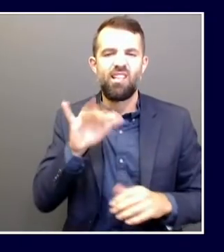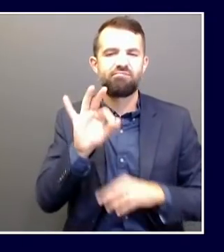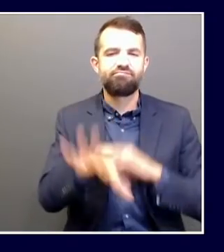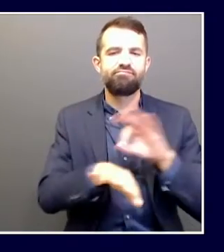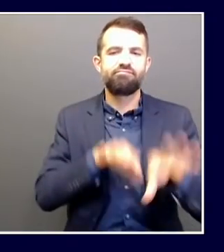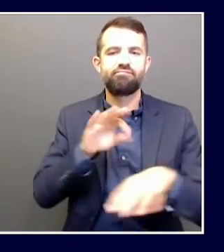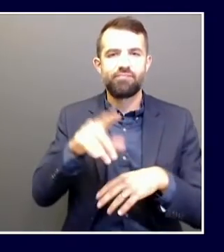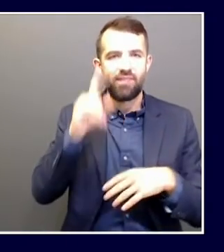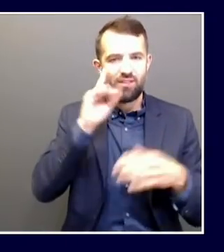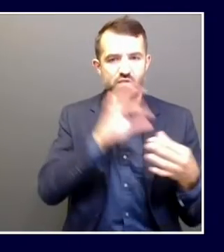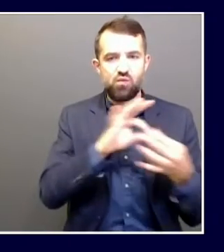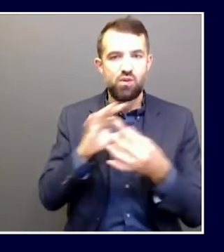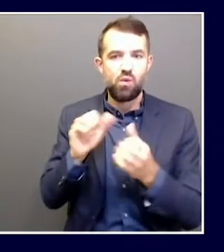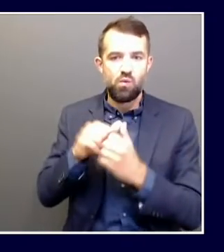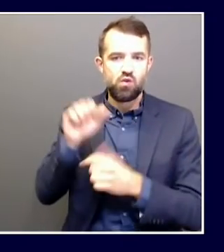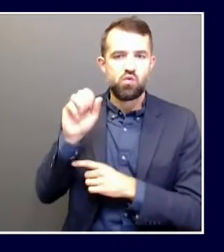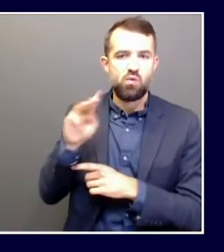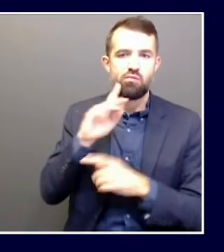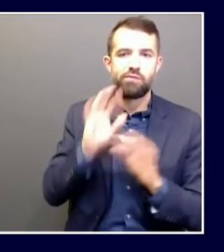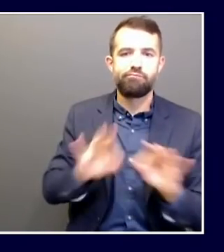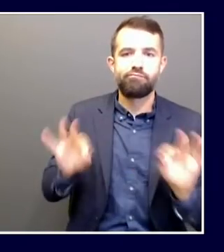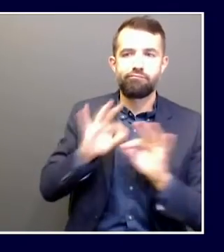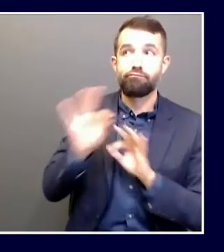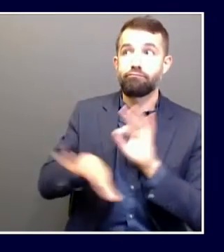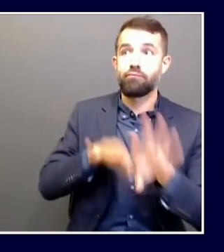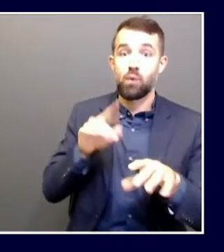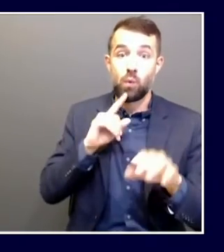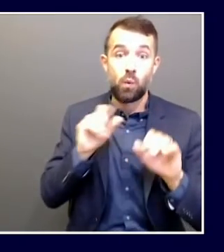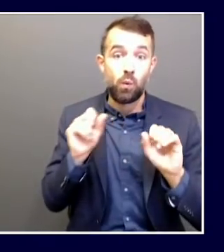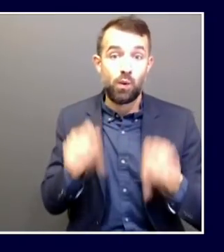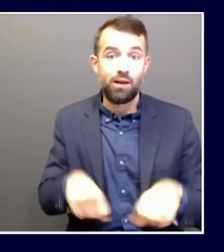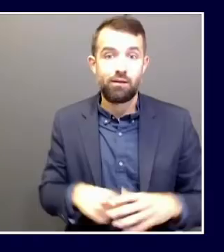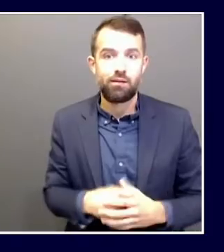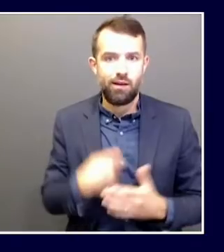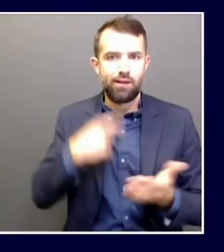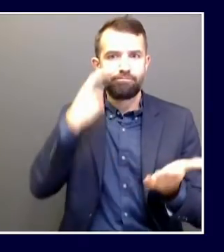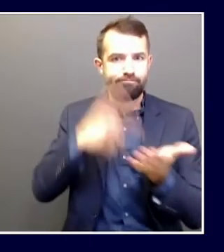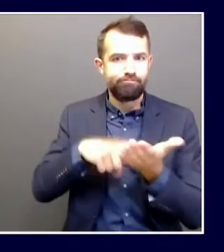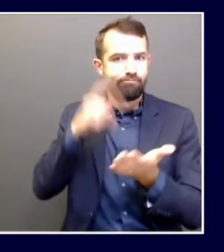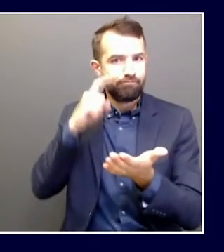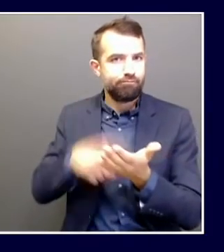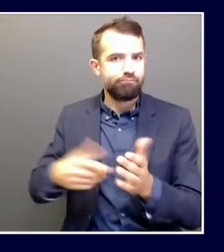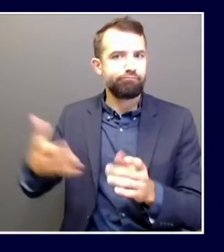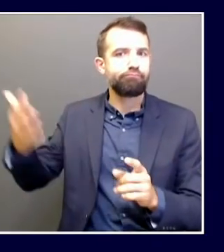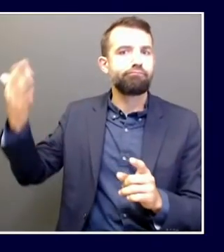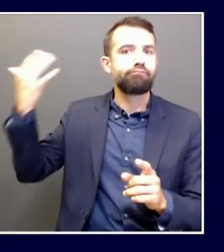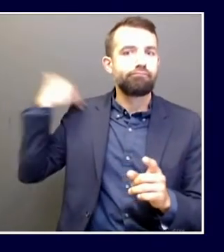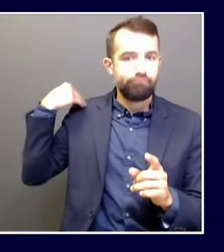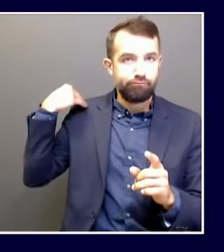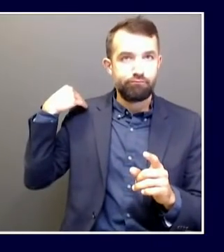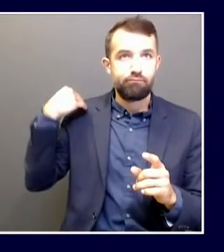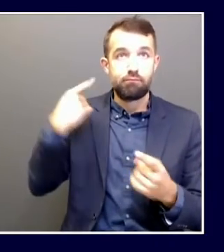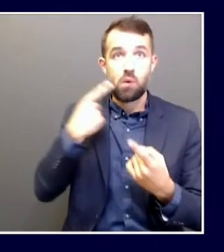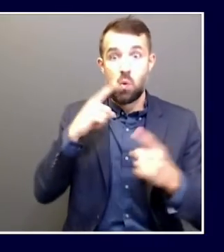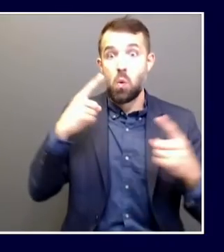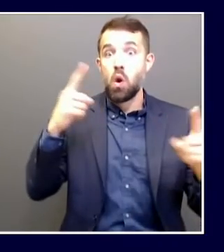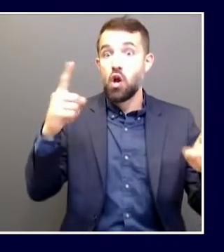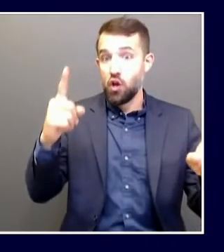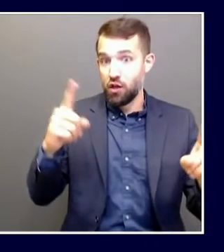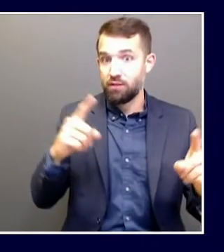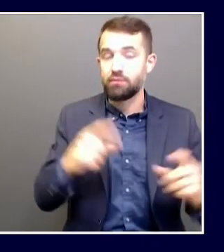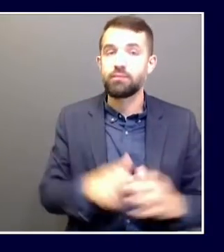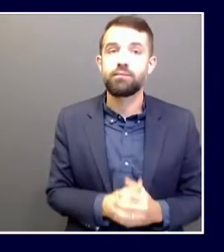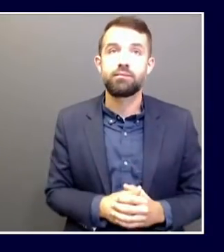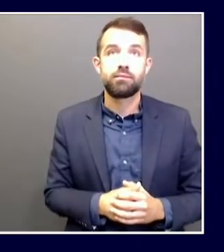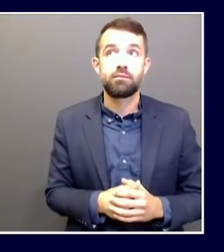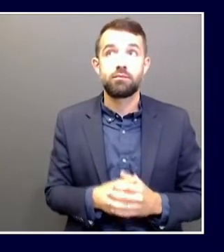based on the experience and some of the data that we've seen from those other prior efforts, I'm not going to promise this is going to solve it, but